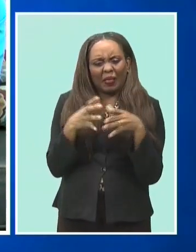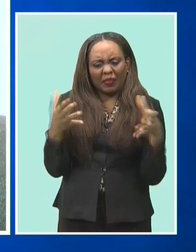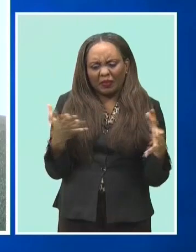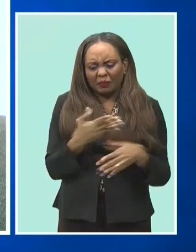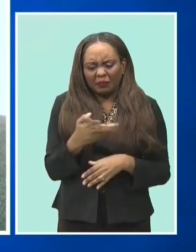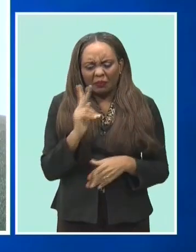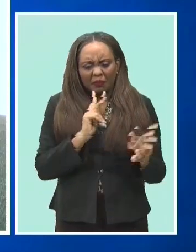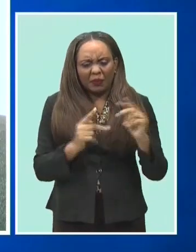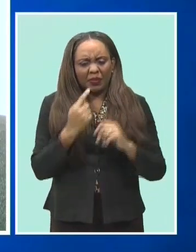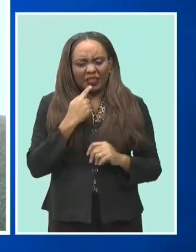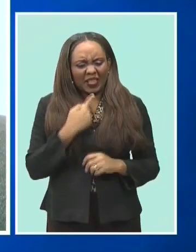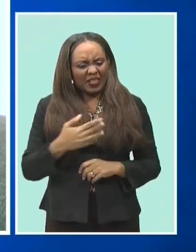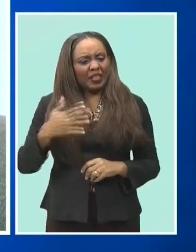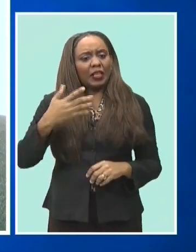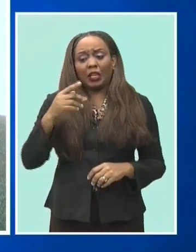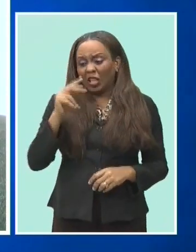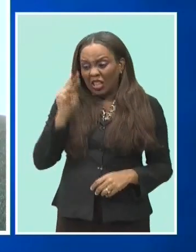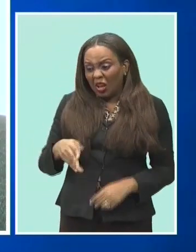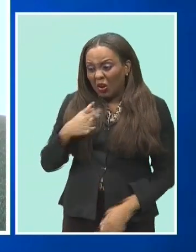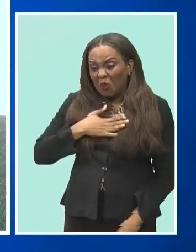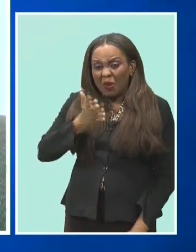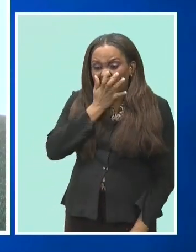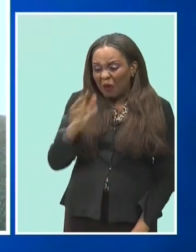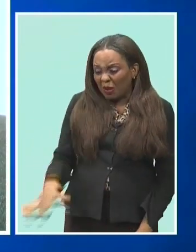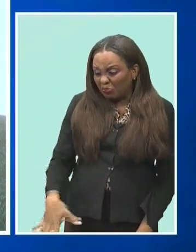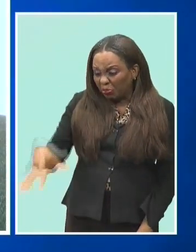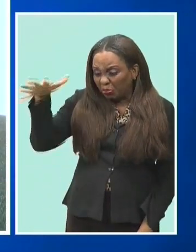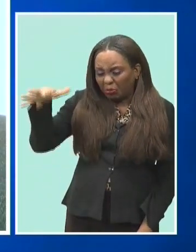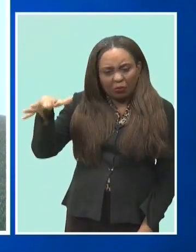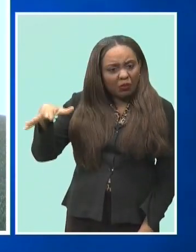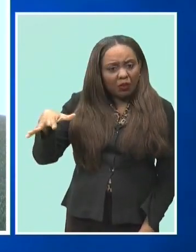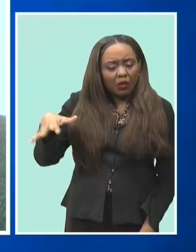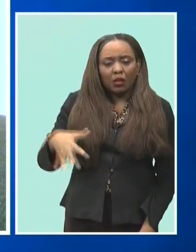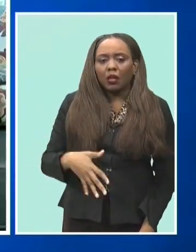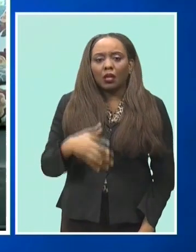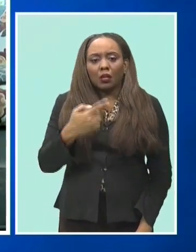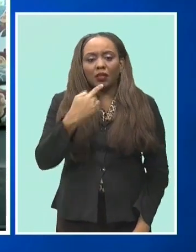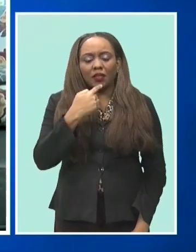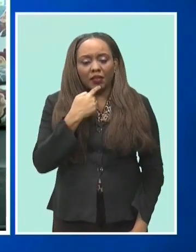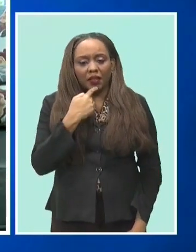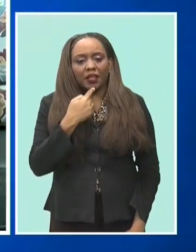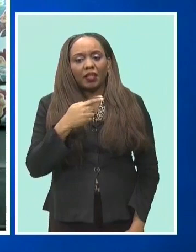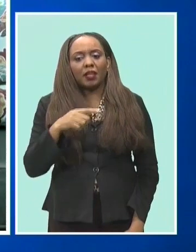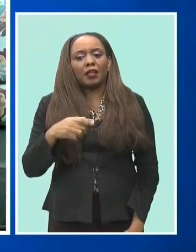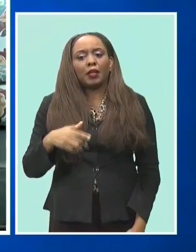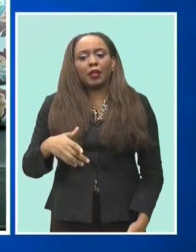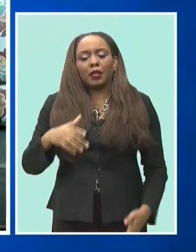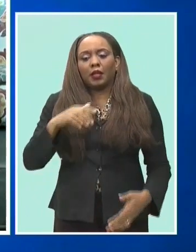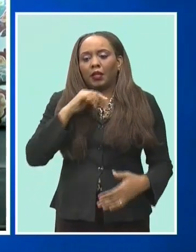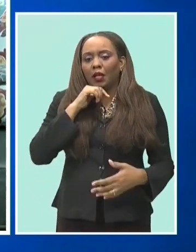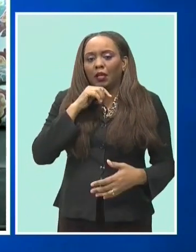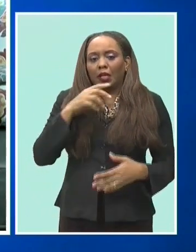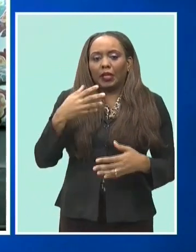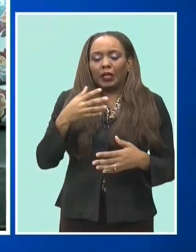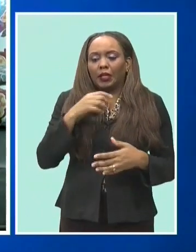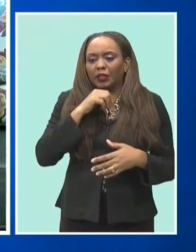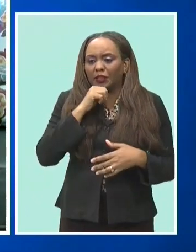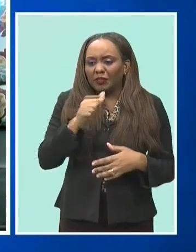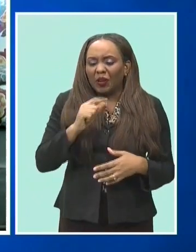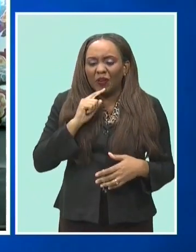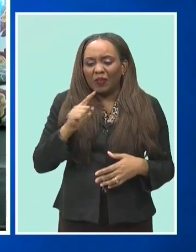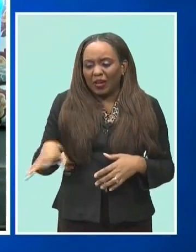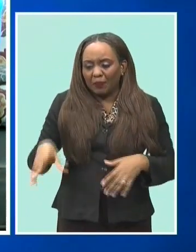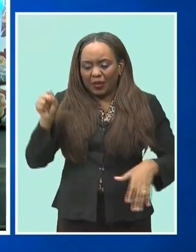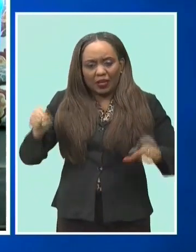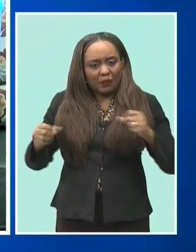are saying this is my garbage piling up, and you're saying you know, it's not what it should be. How soon can people feel at